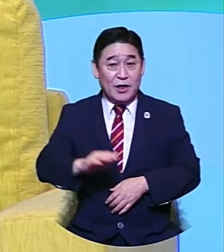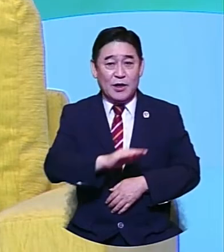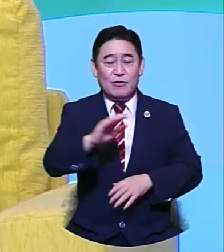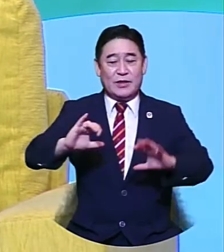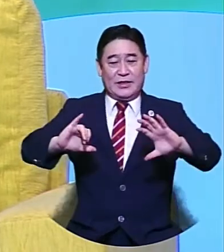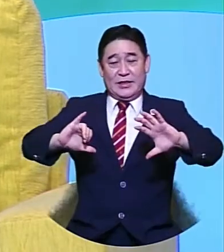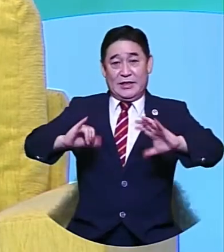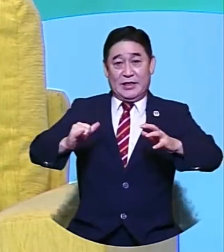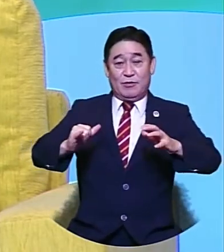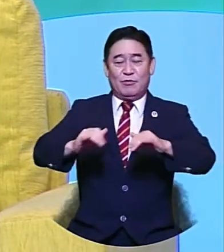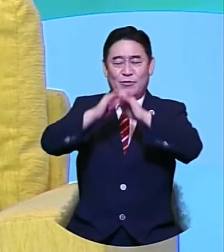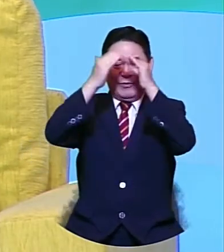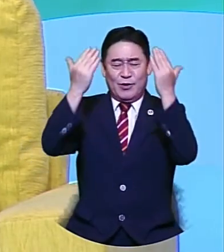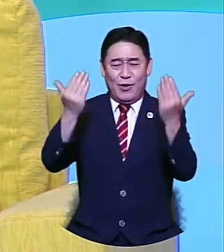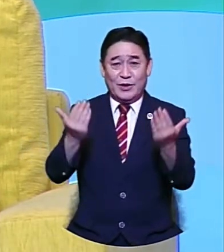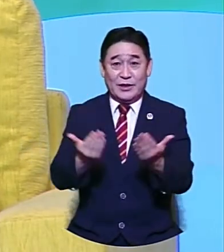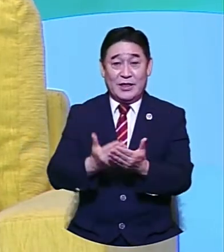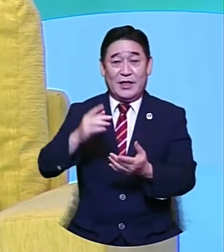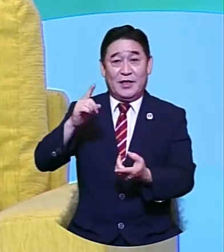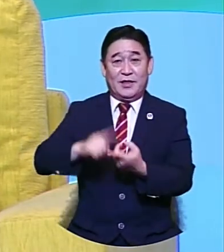more comprehensive and